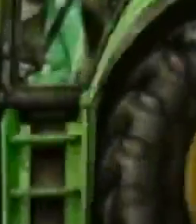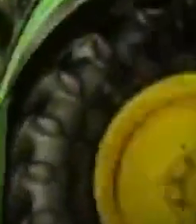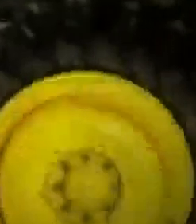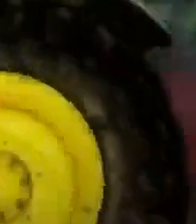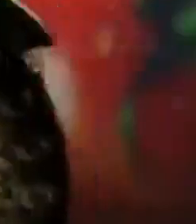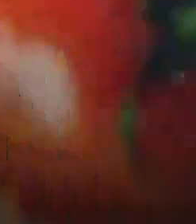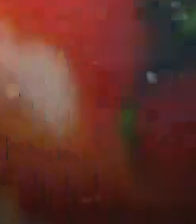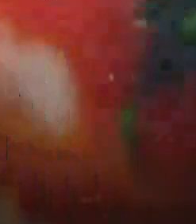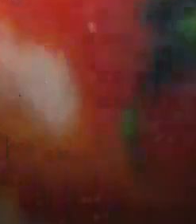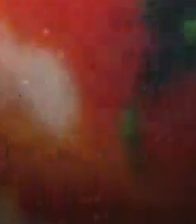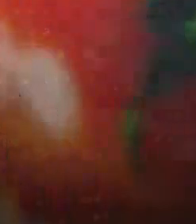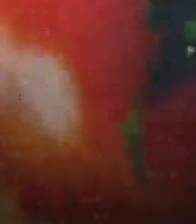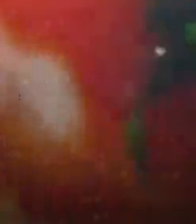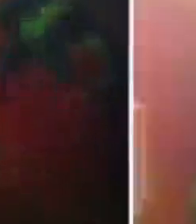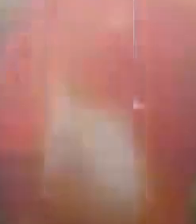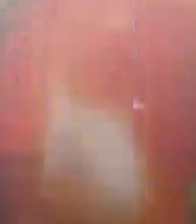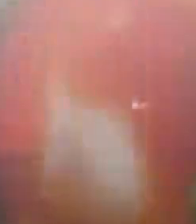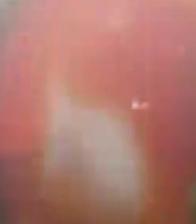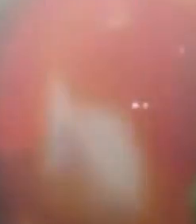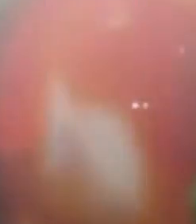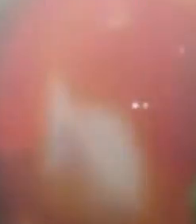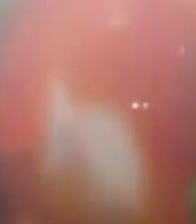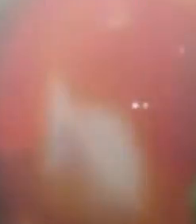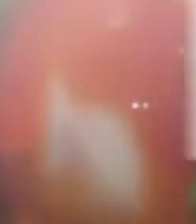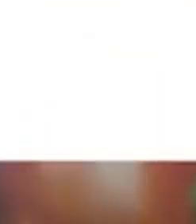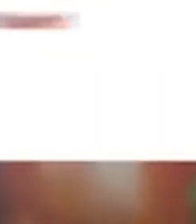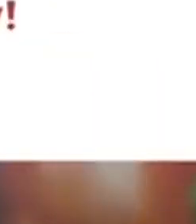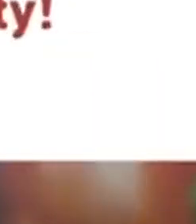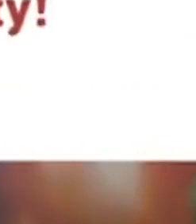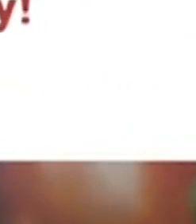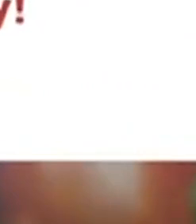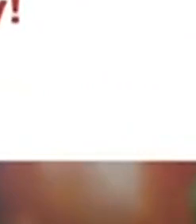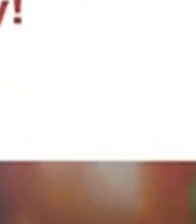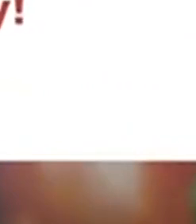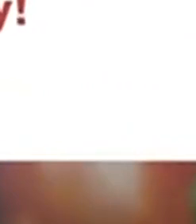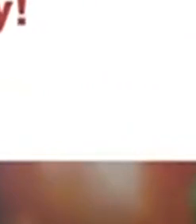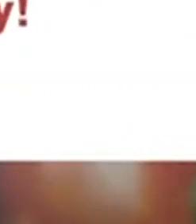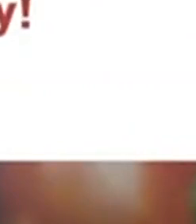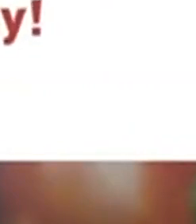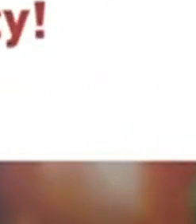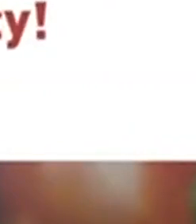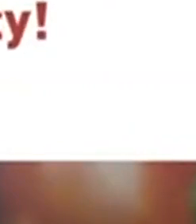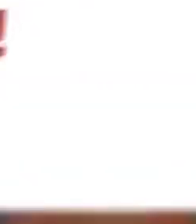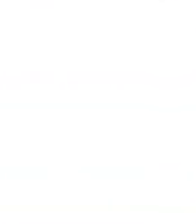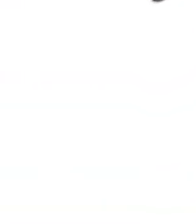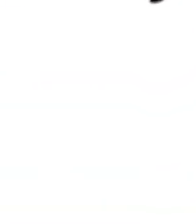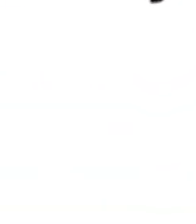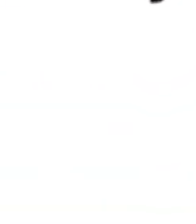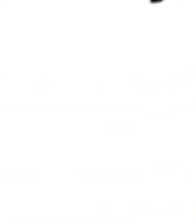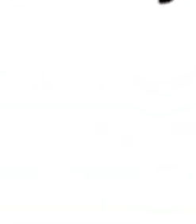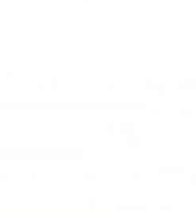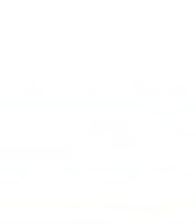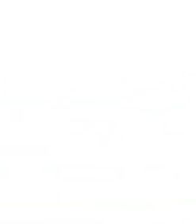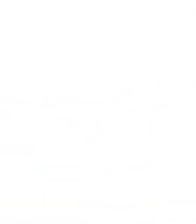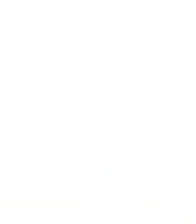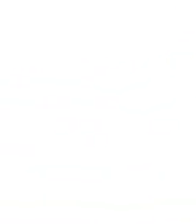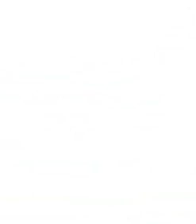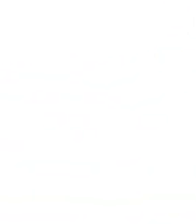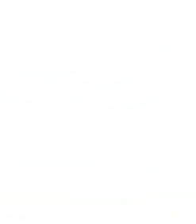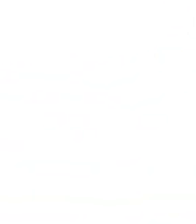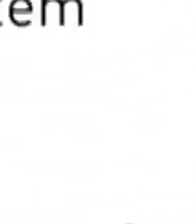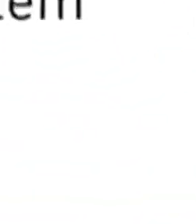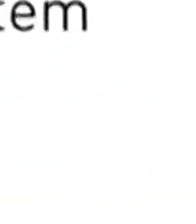Smart Farm, brought to you by Equity. Saving for your farming goals is now easy with Equity.